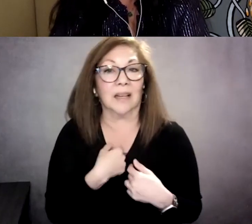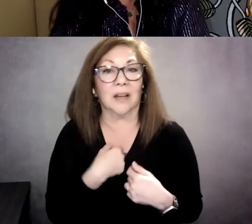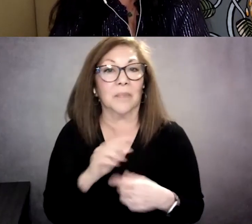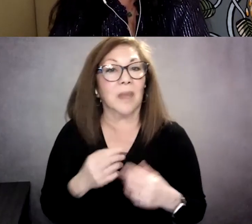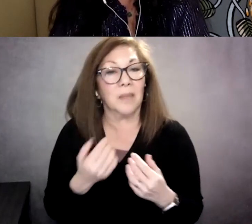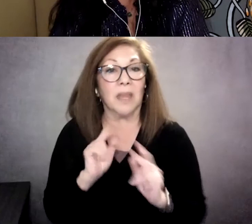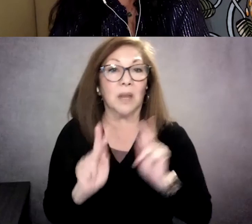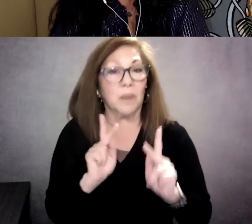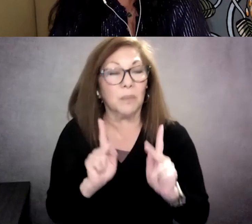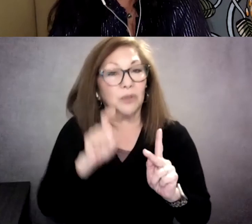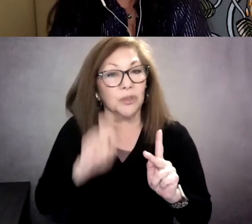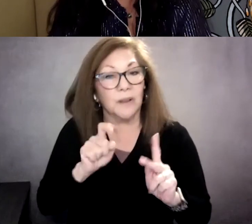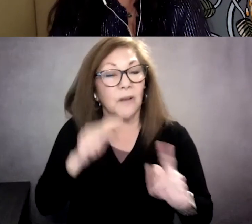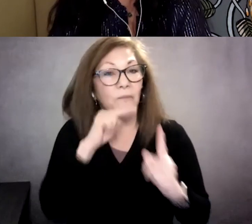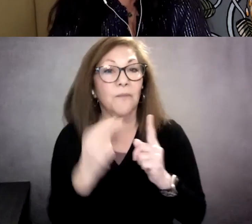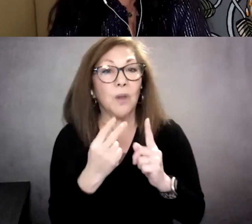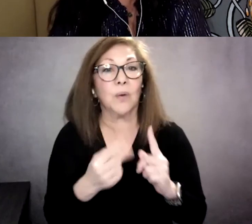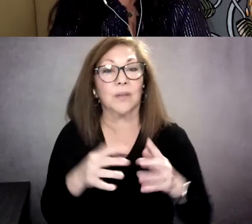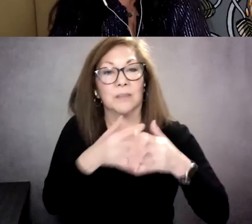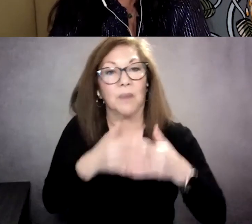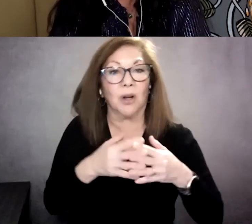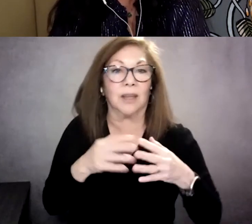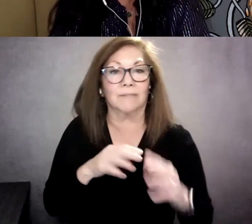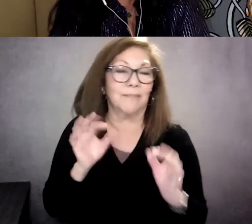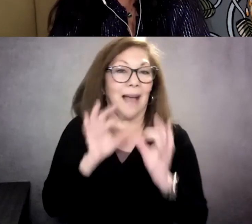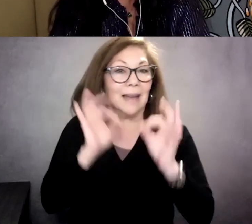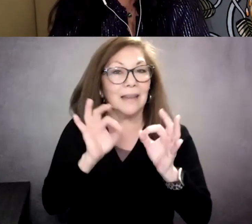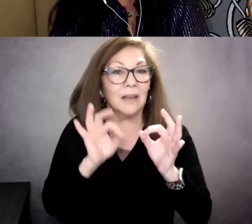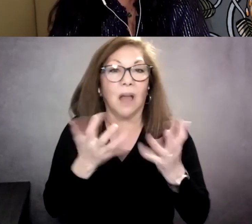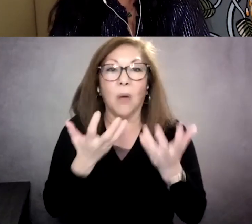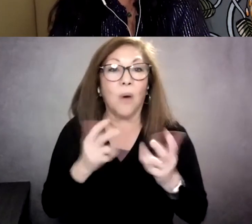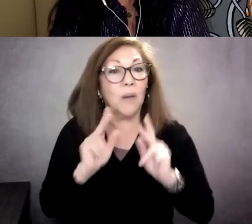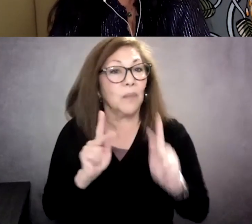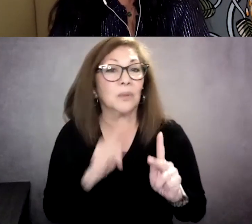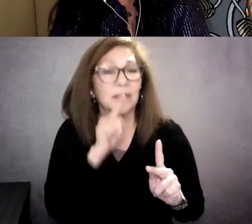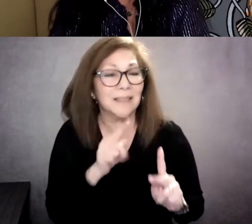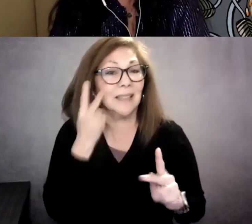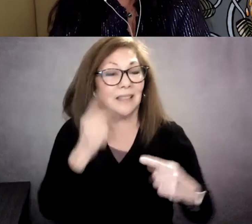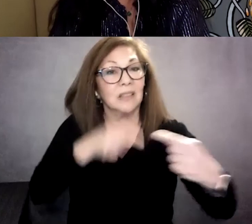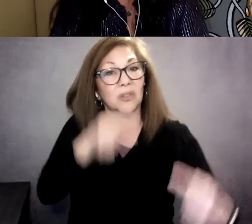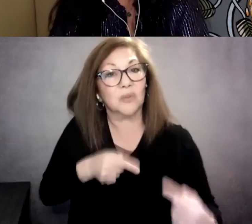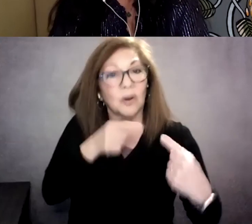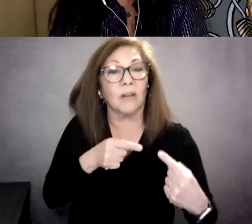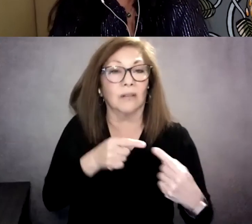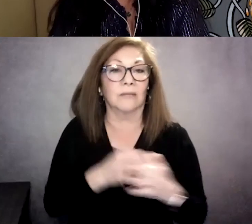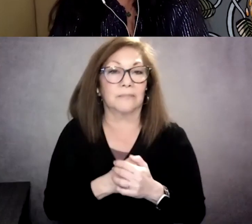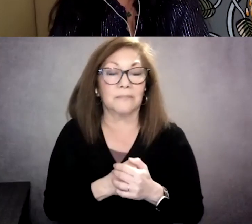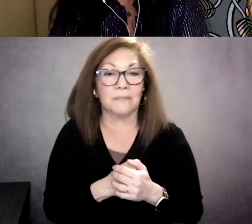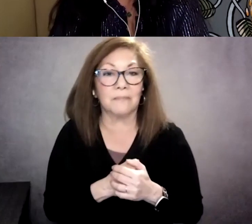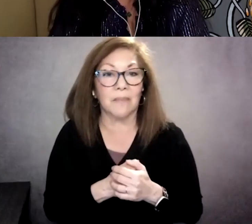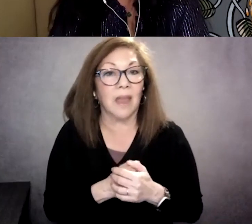as this sort of American ideal. Yet I want people to see the struggle embedded in that. So that's what I hope they take away